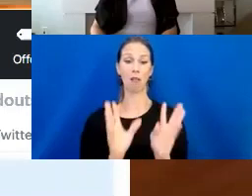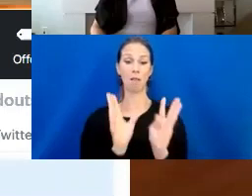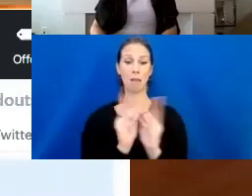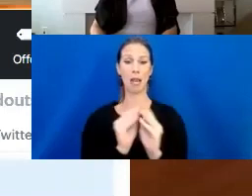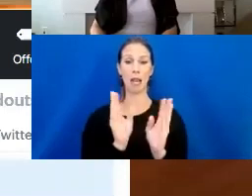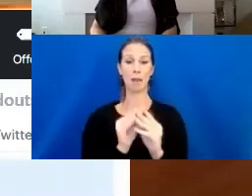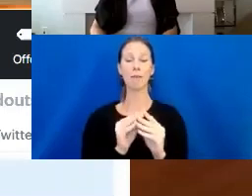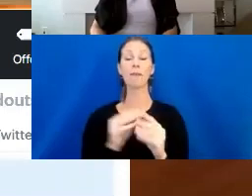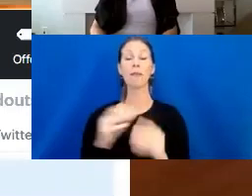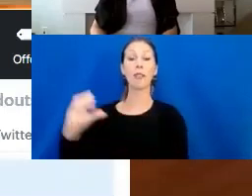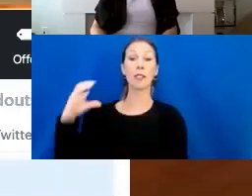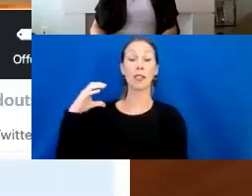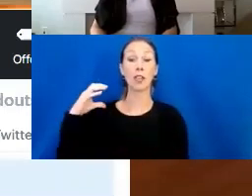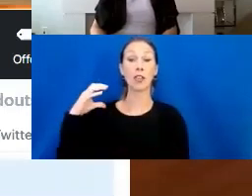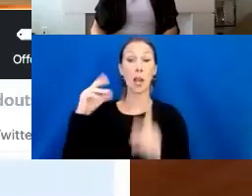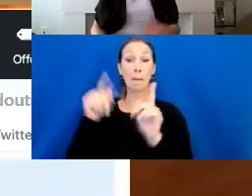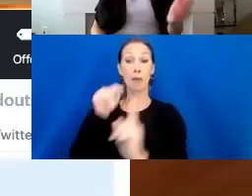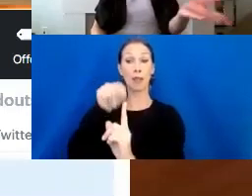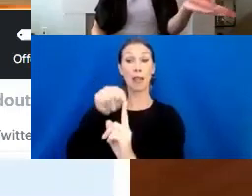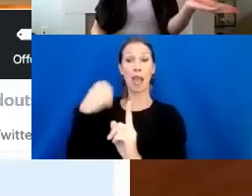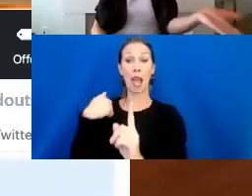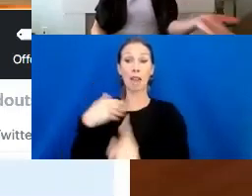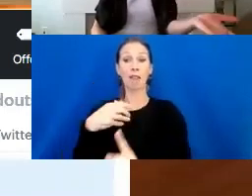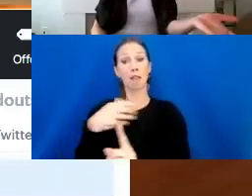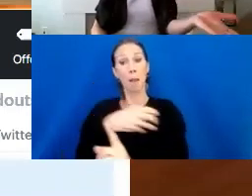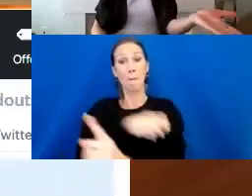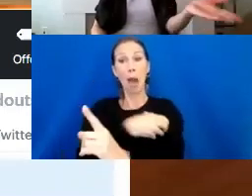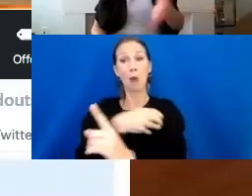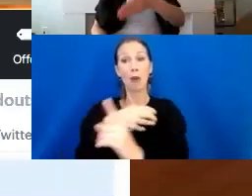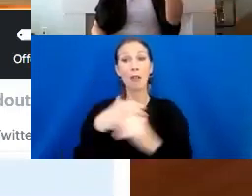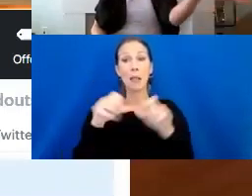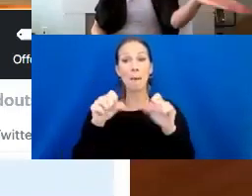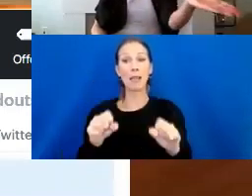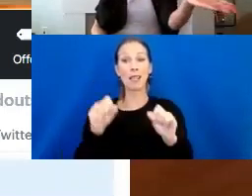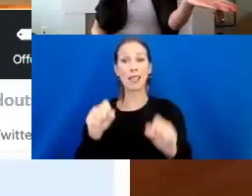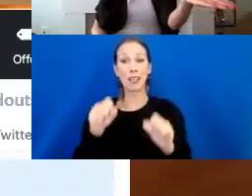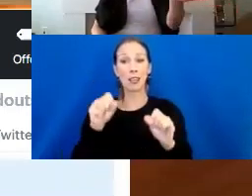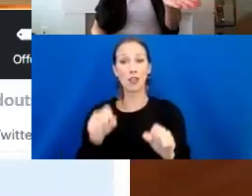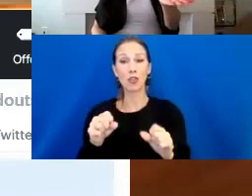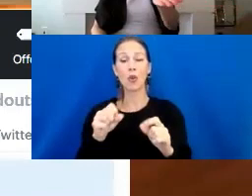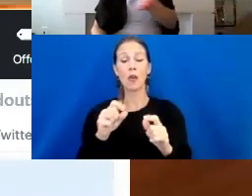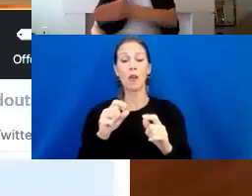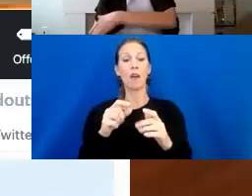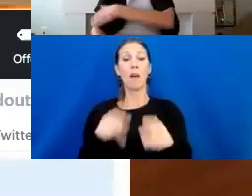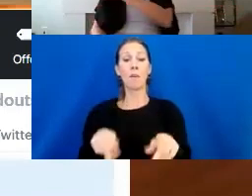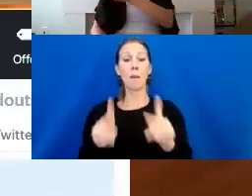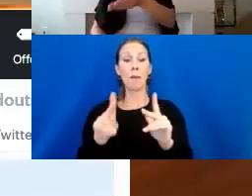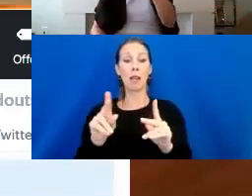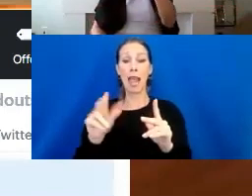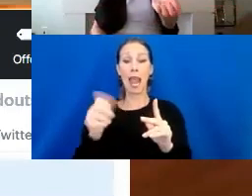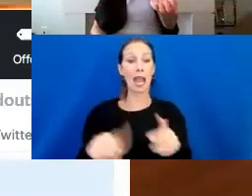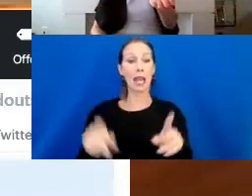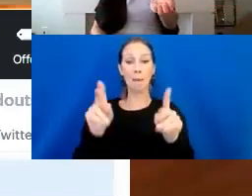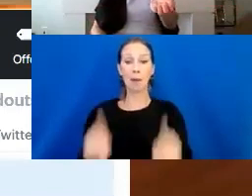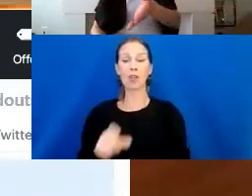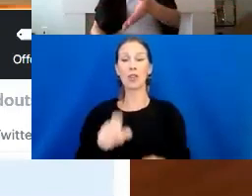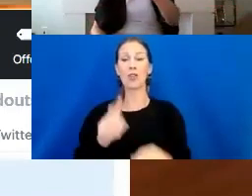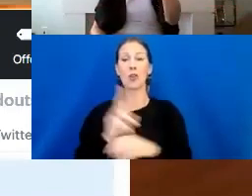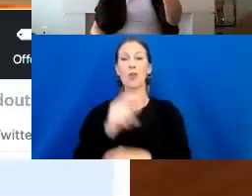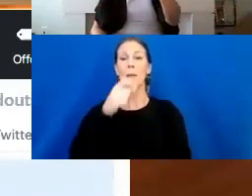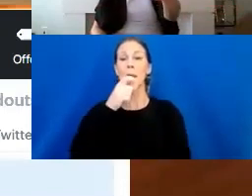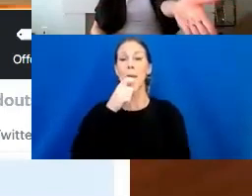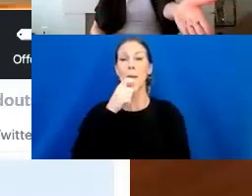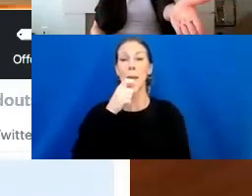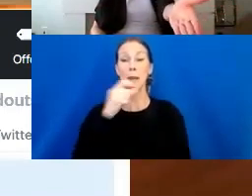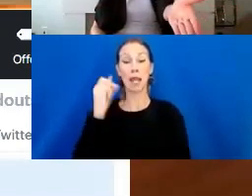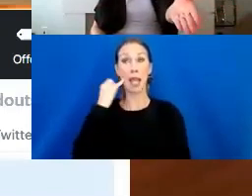and capacity to actually bring anyone they wish onto the microphone. So if you expected 150 and there